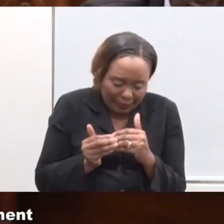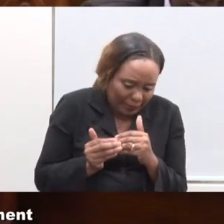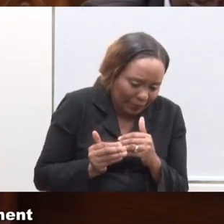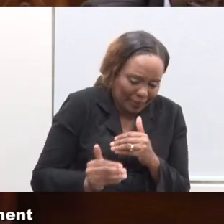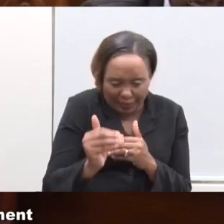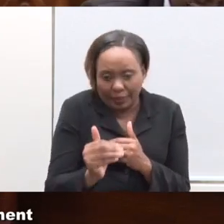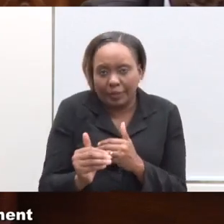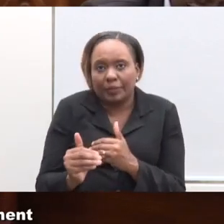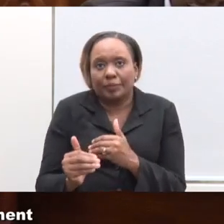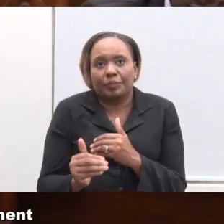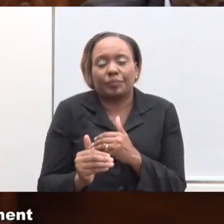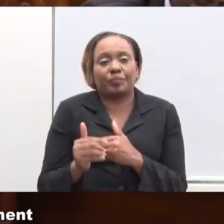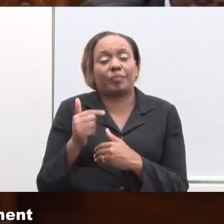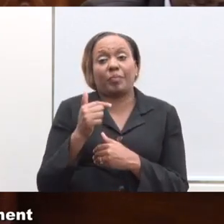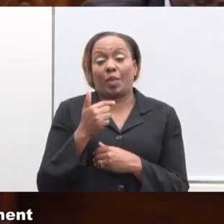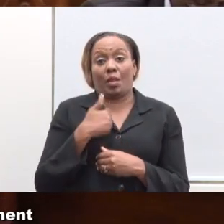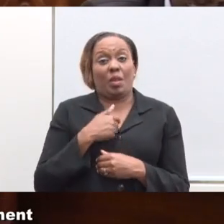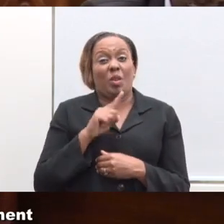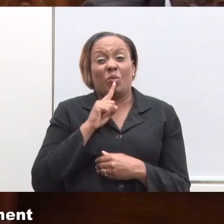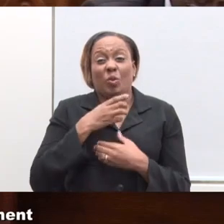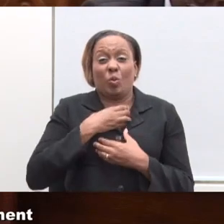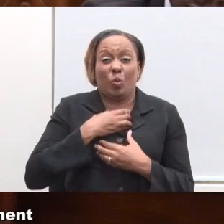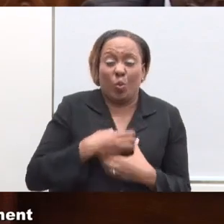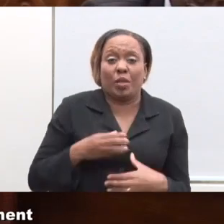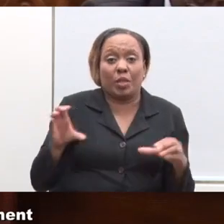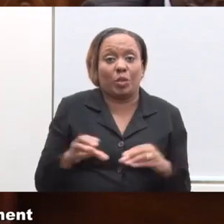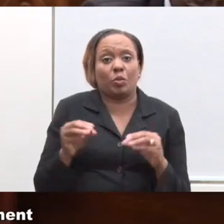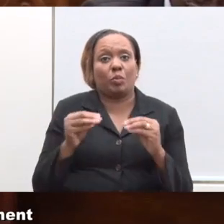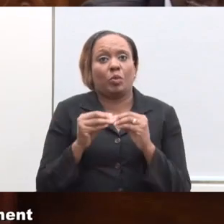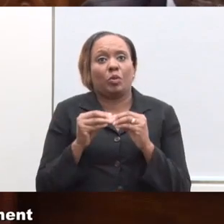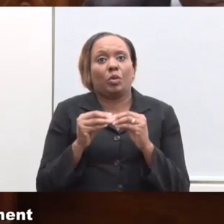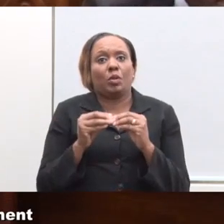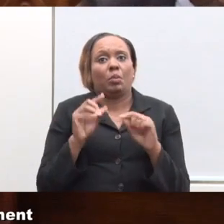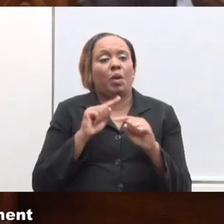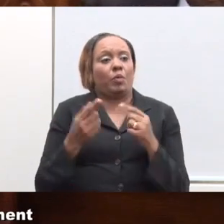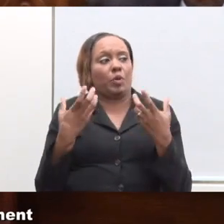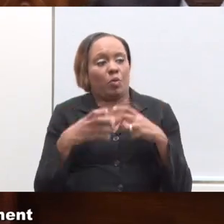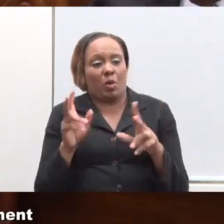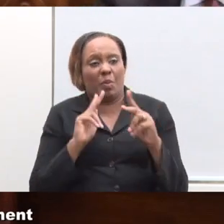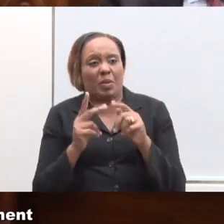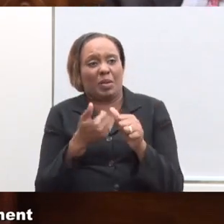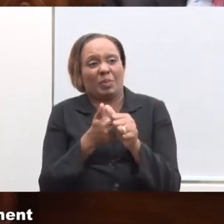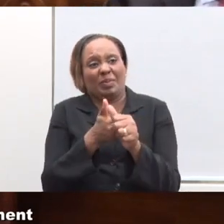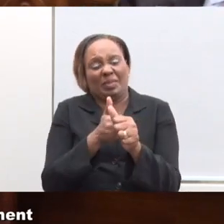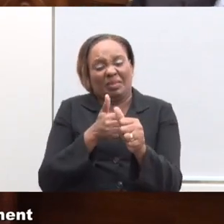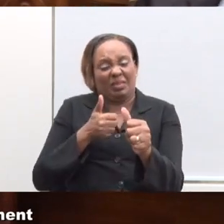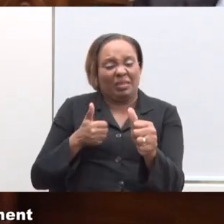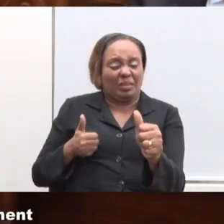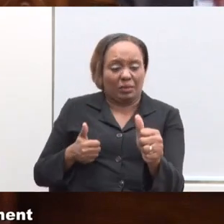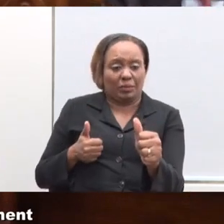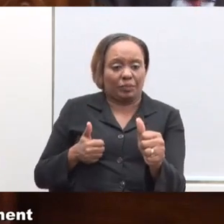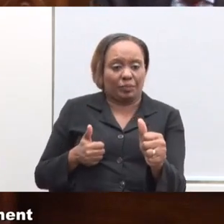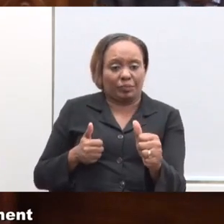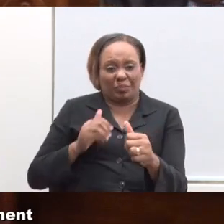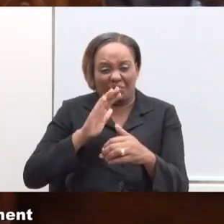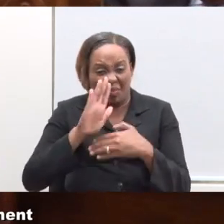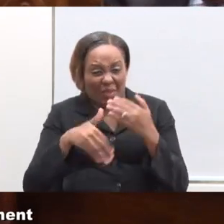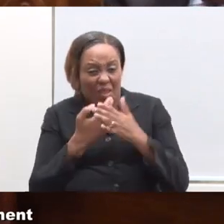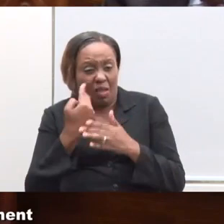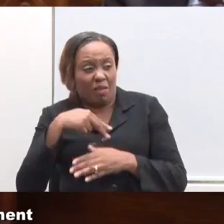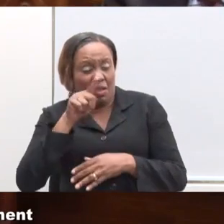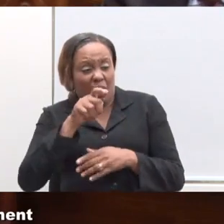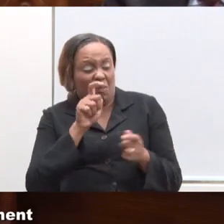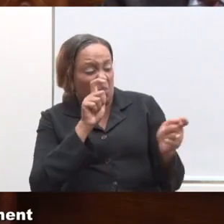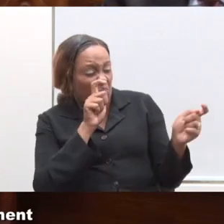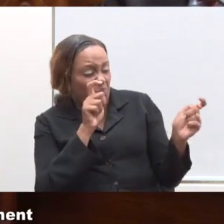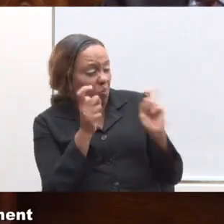more. But the most important thing now is not to leave anybody behind. And all of us have to adjust in order to